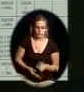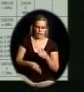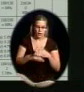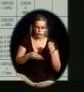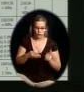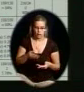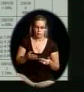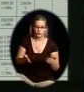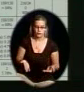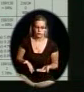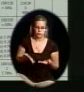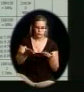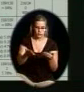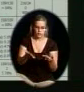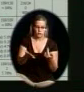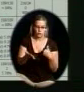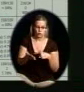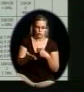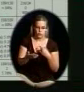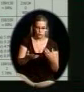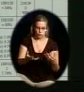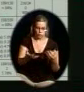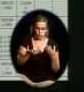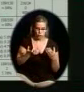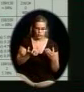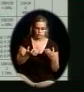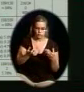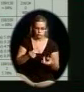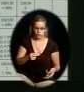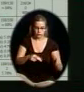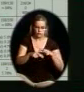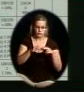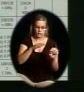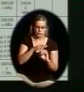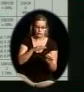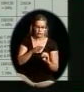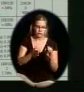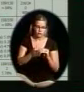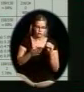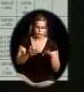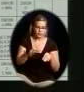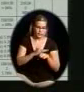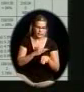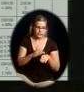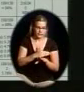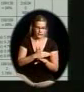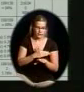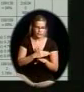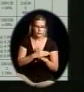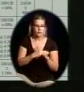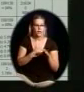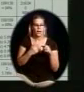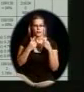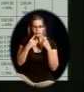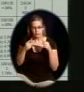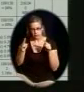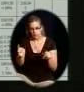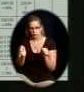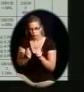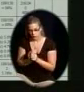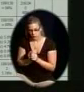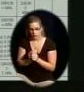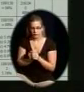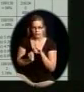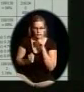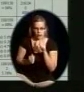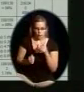there suggests that we want to increase elementary students' access to and success with. So we're